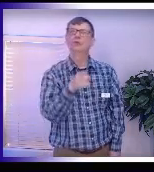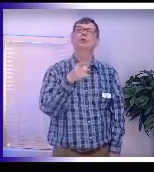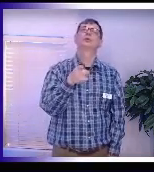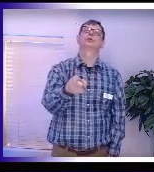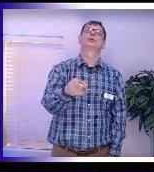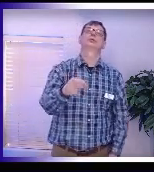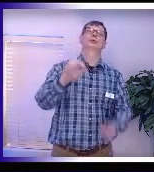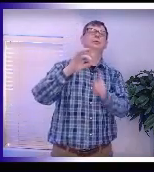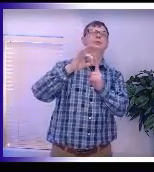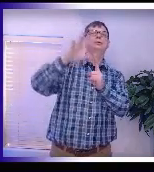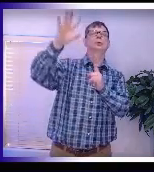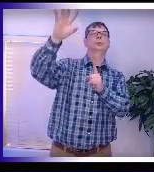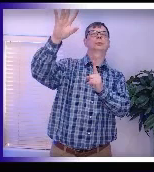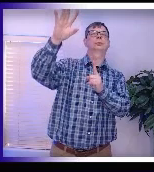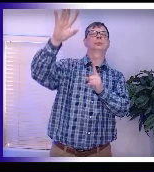Chose